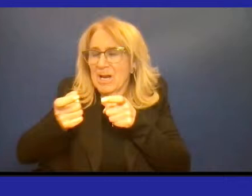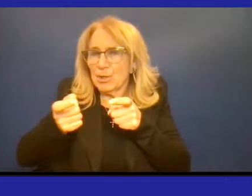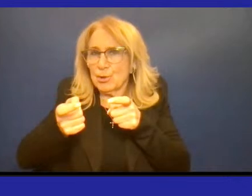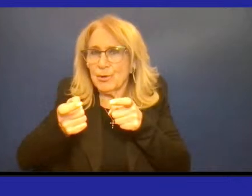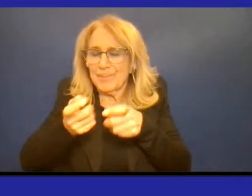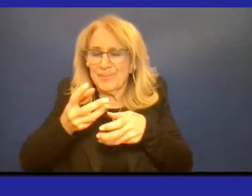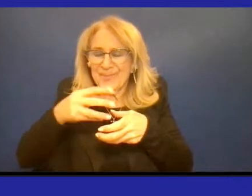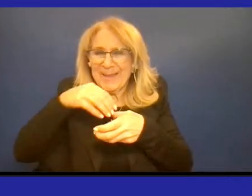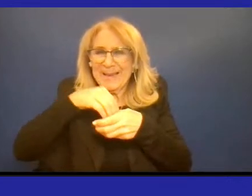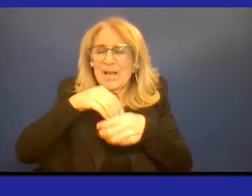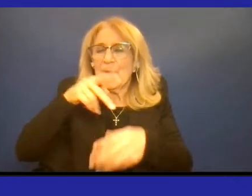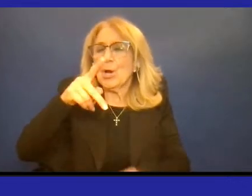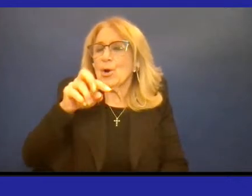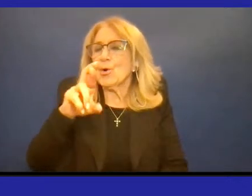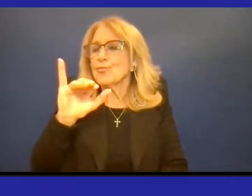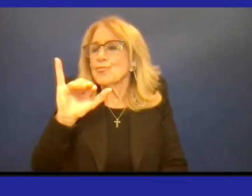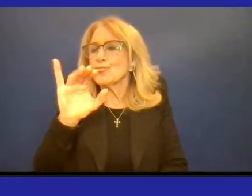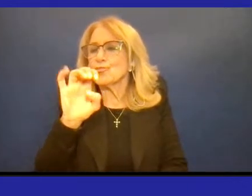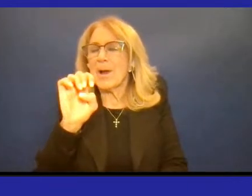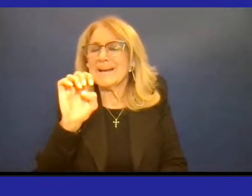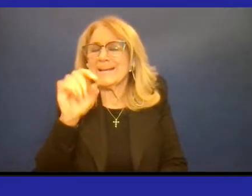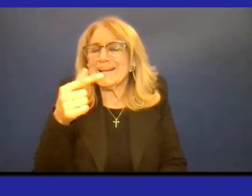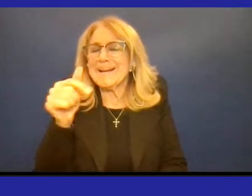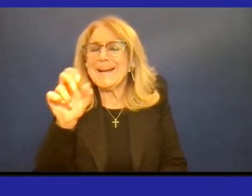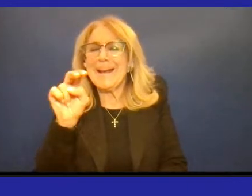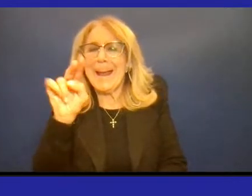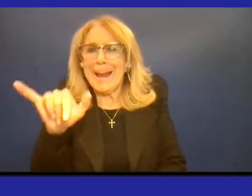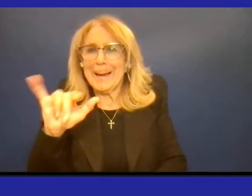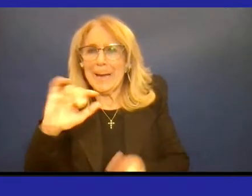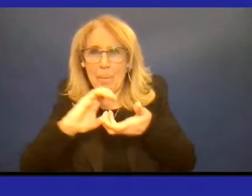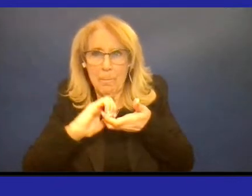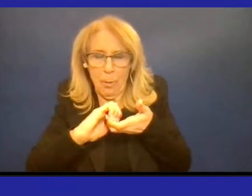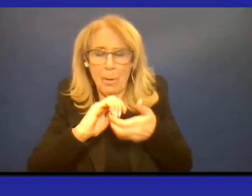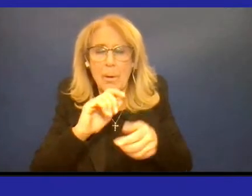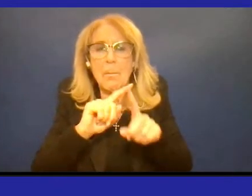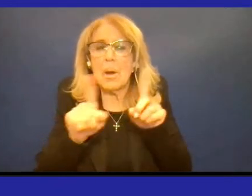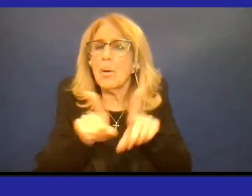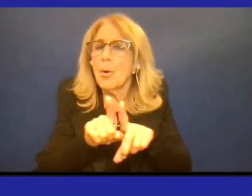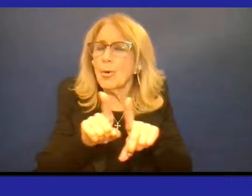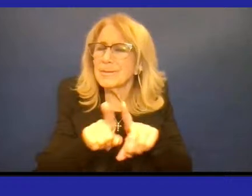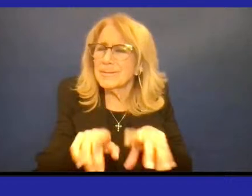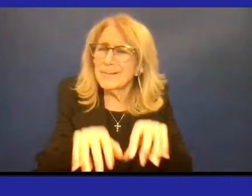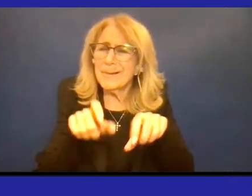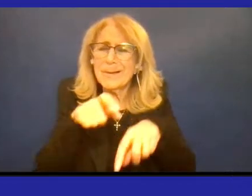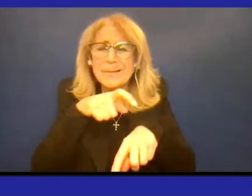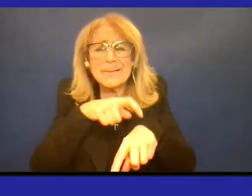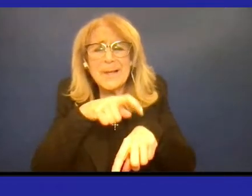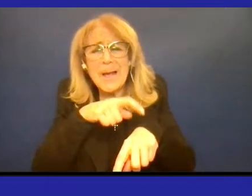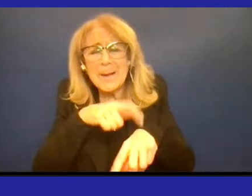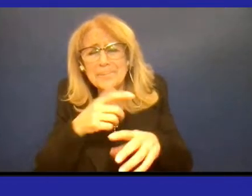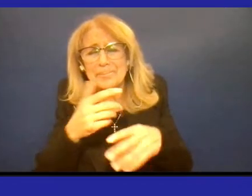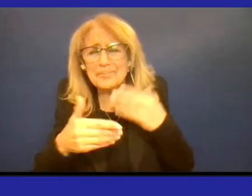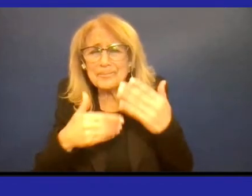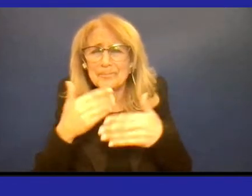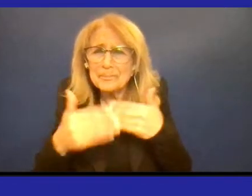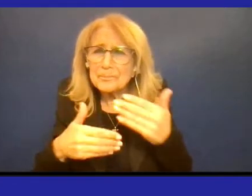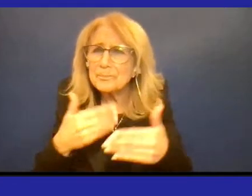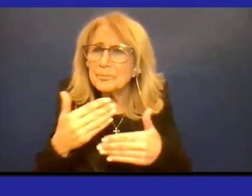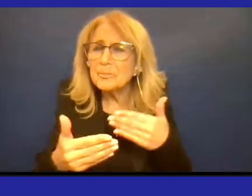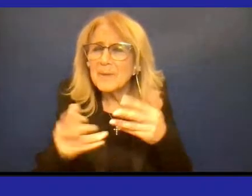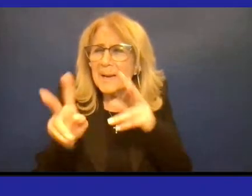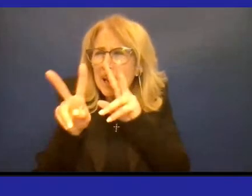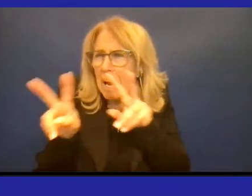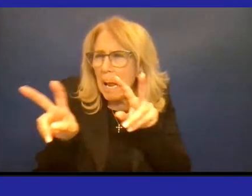Press Ganey as our partner on it, but it also takes time to go and analyze the